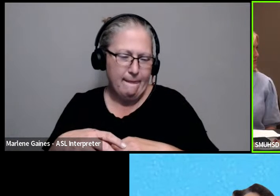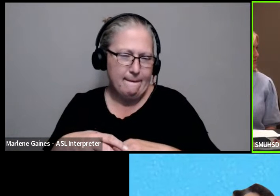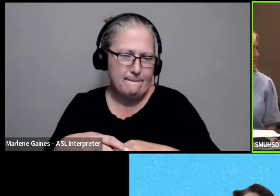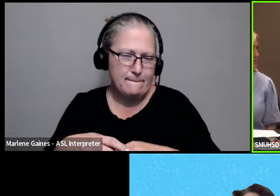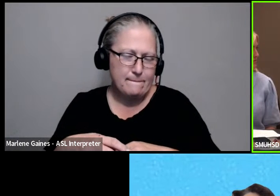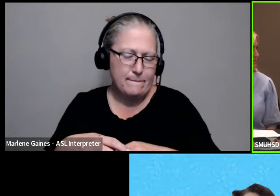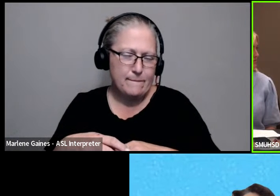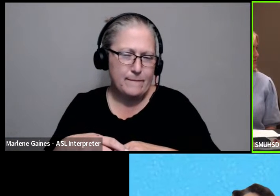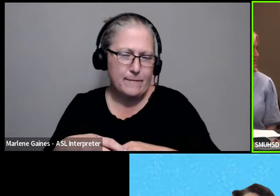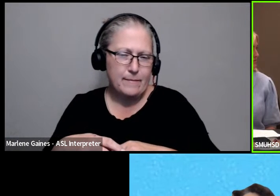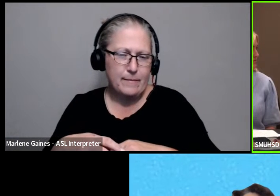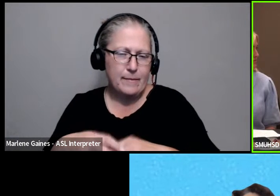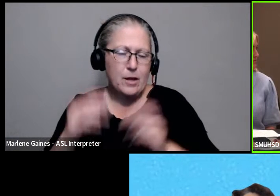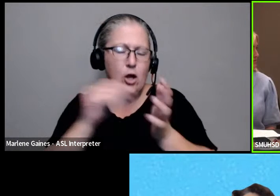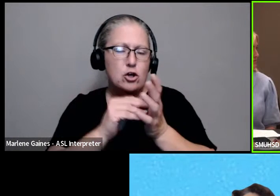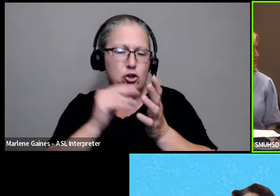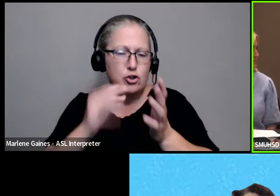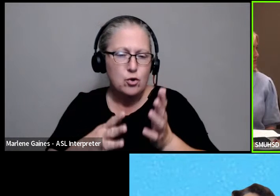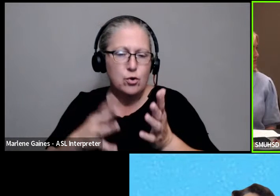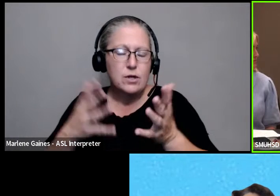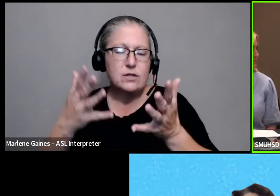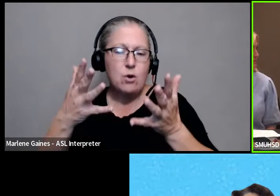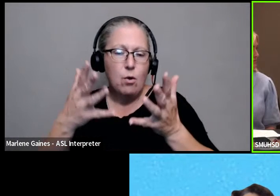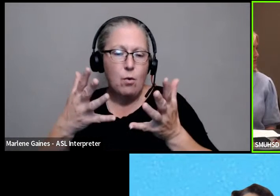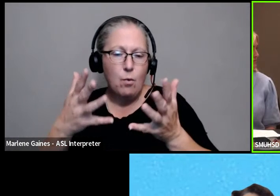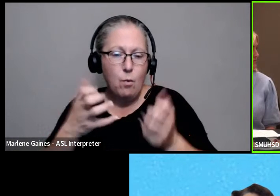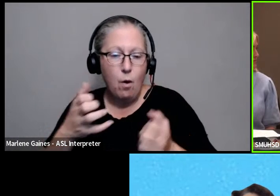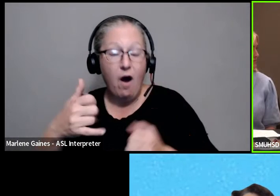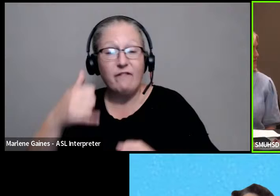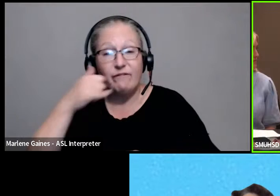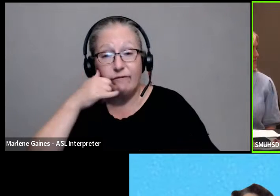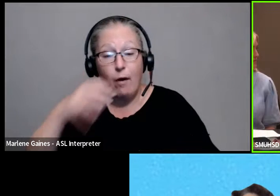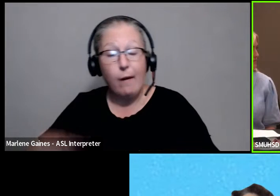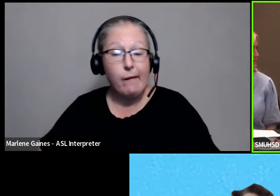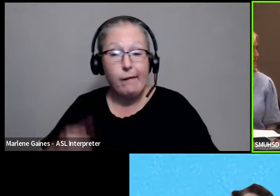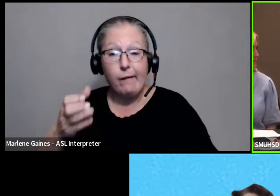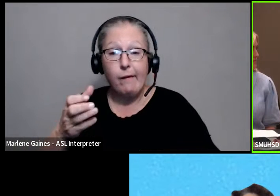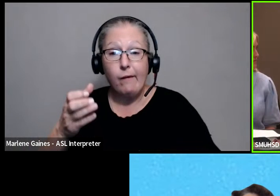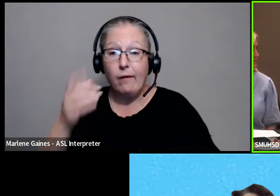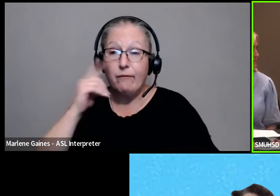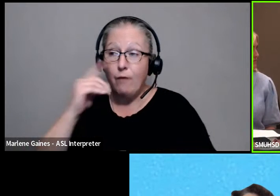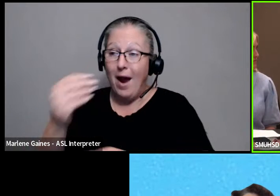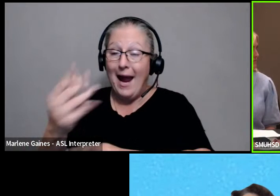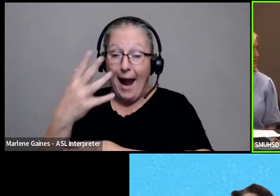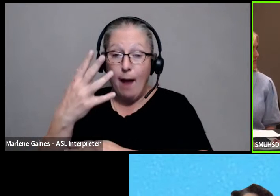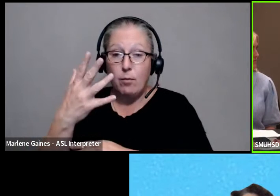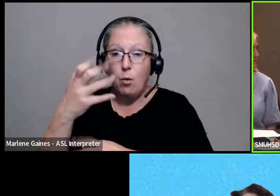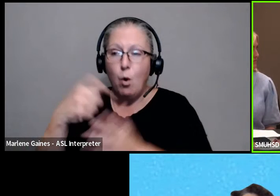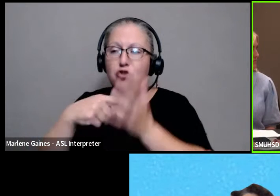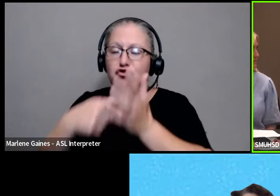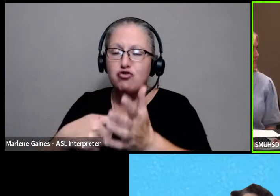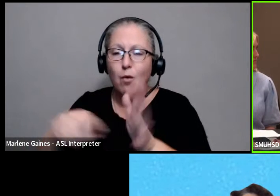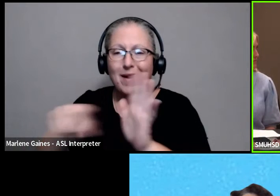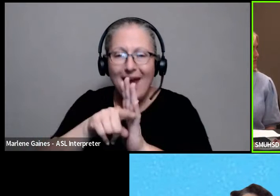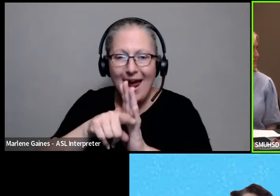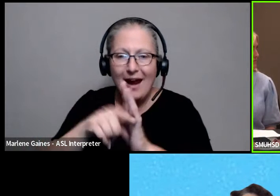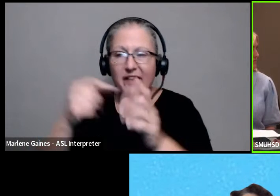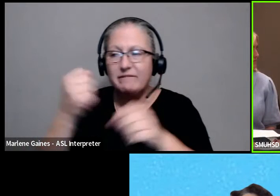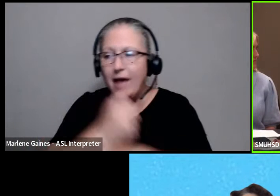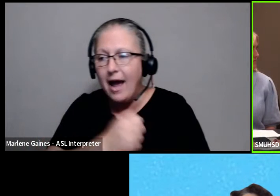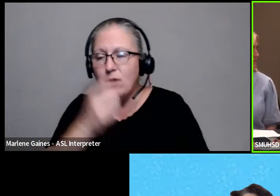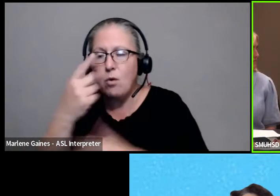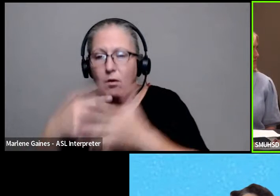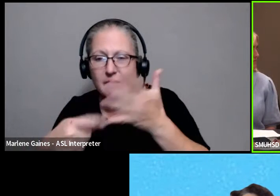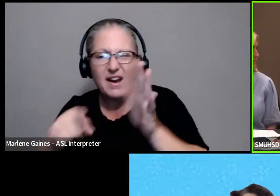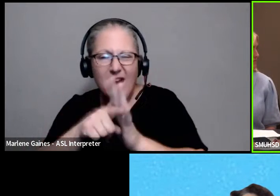phones because they wanted to be on camera, and they wanted to show something that's negative, right? Fights or whatnot. So I do